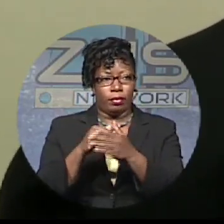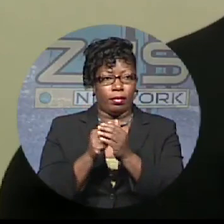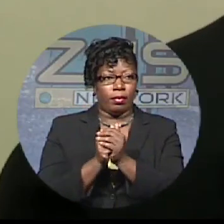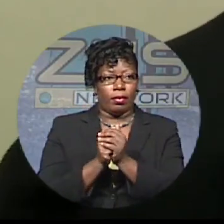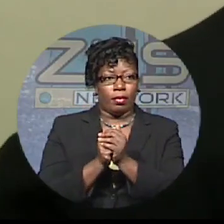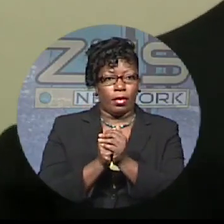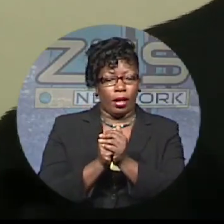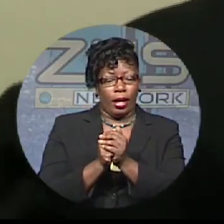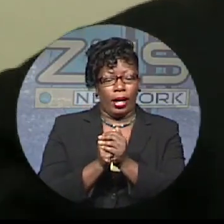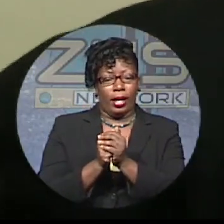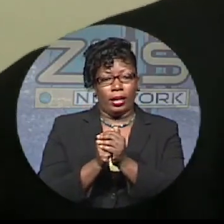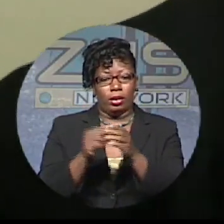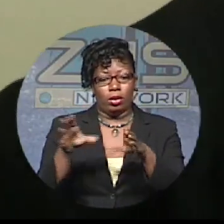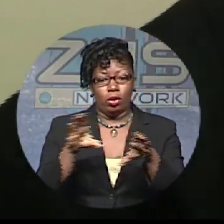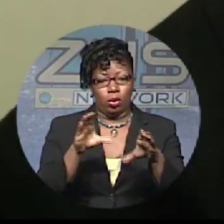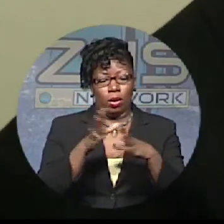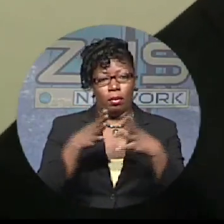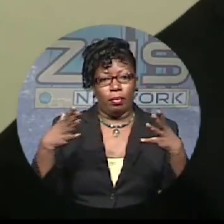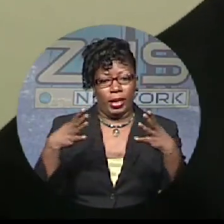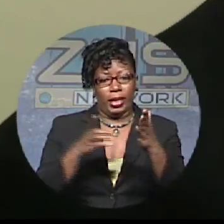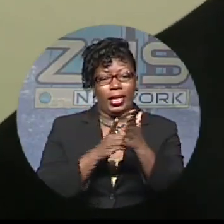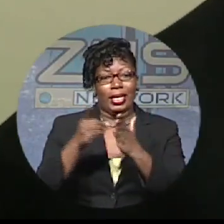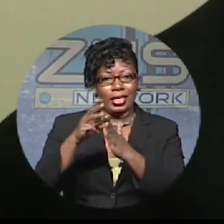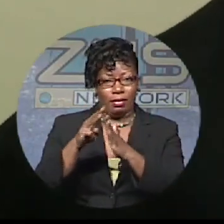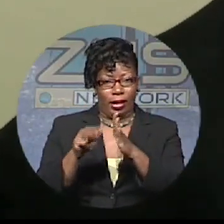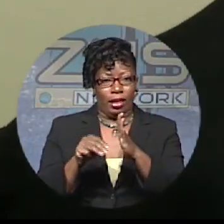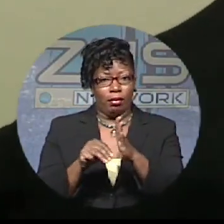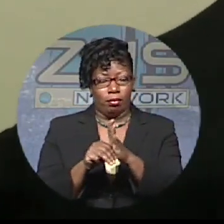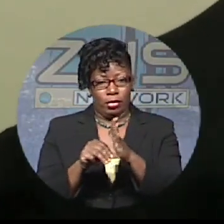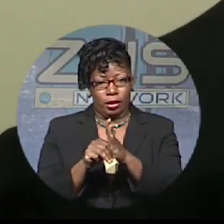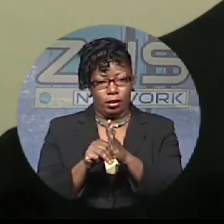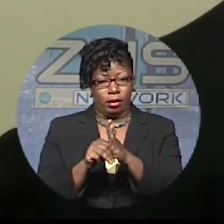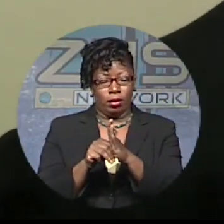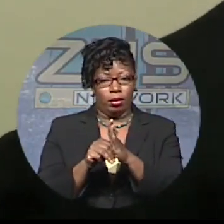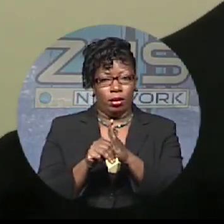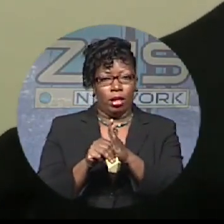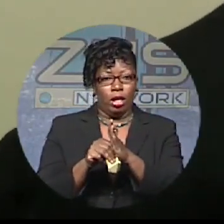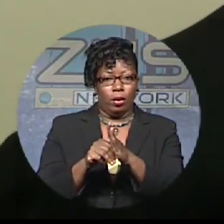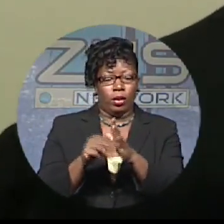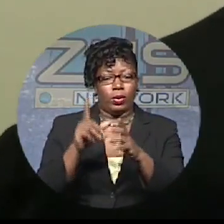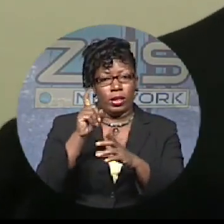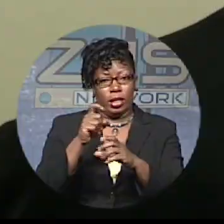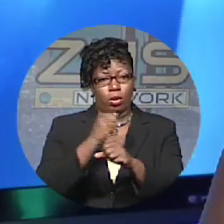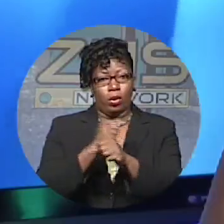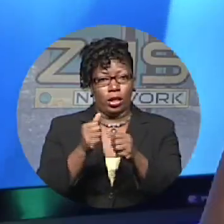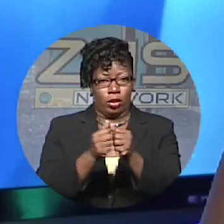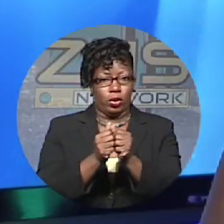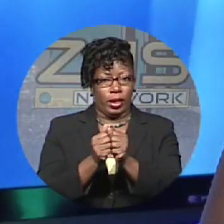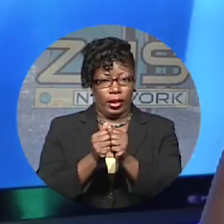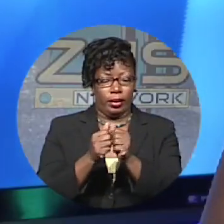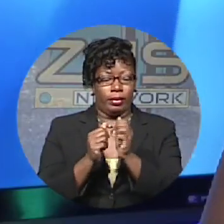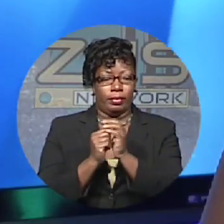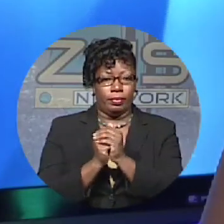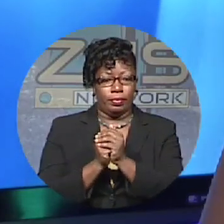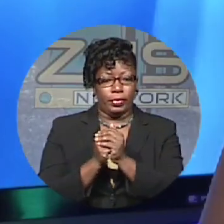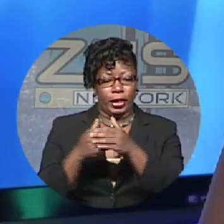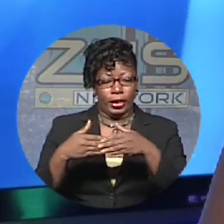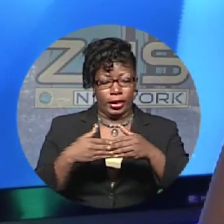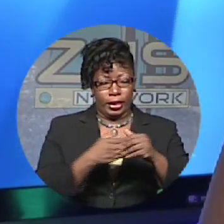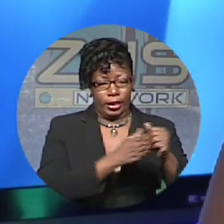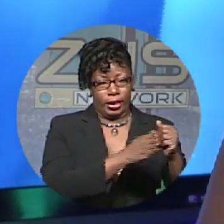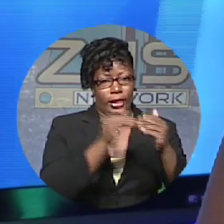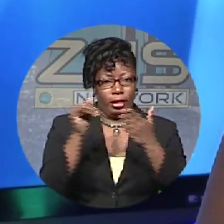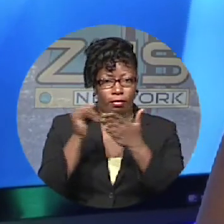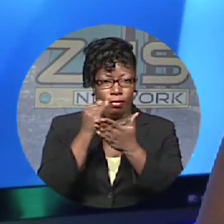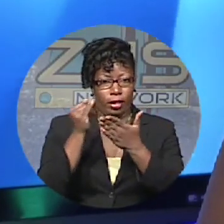impactful development, but we're going to need the collaboration and cooperation of the government, and what that really means. The lead investigator